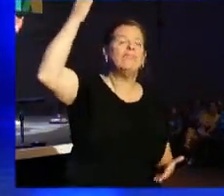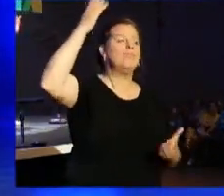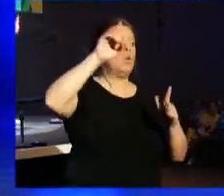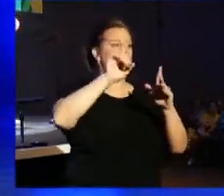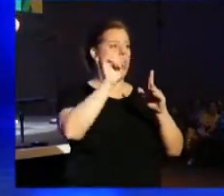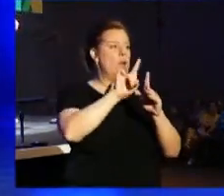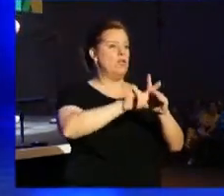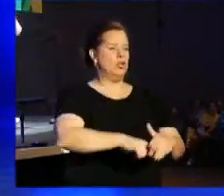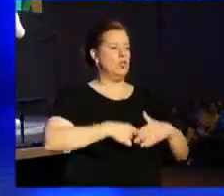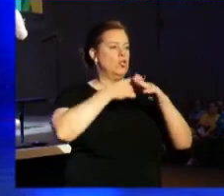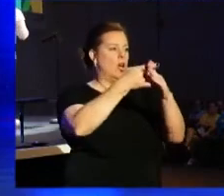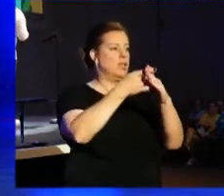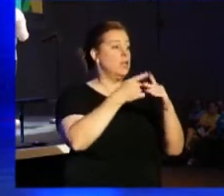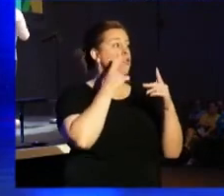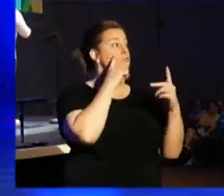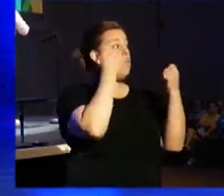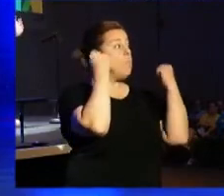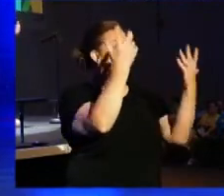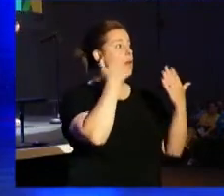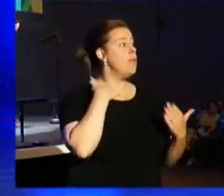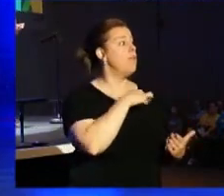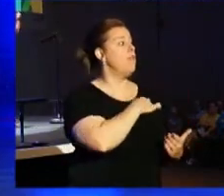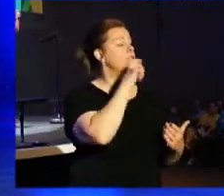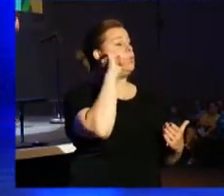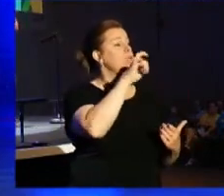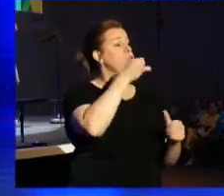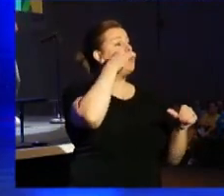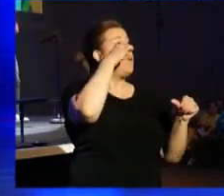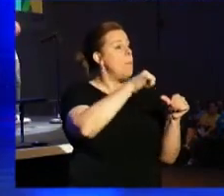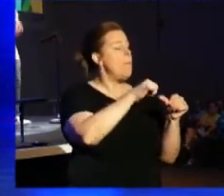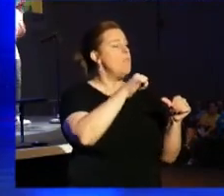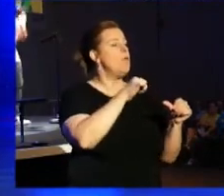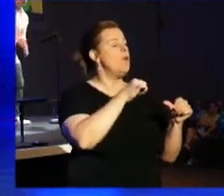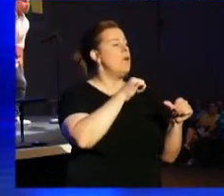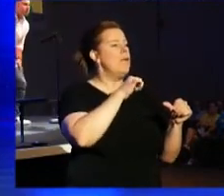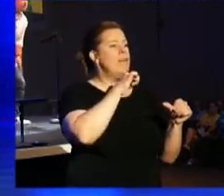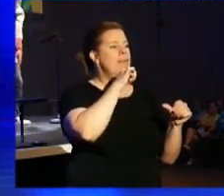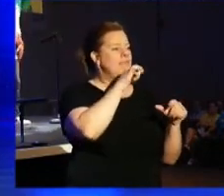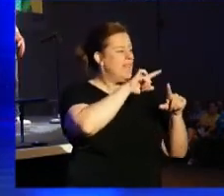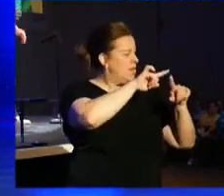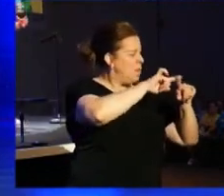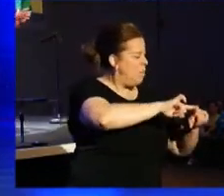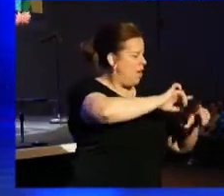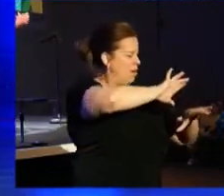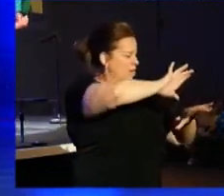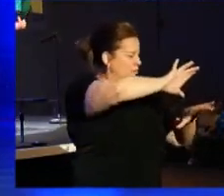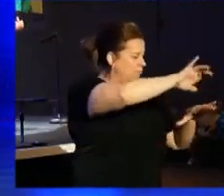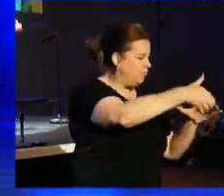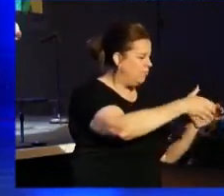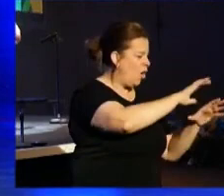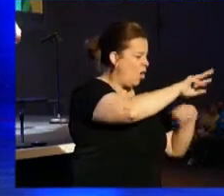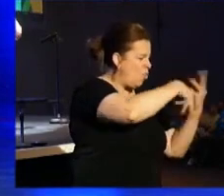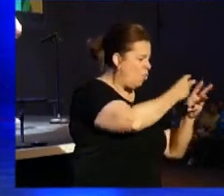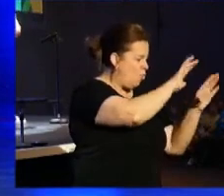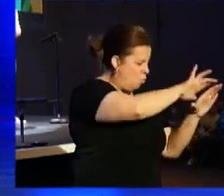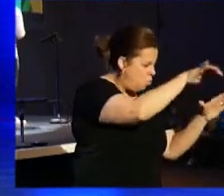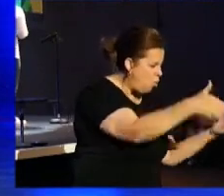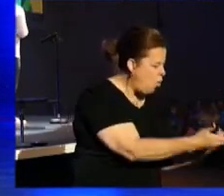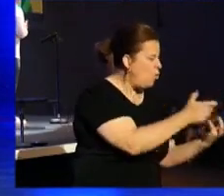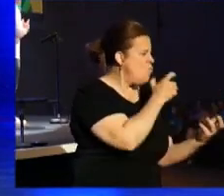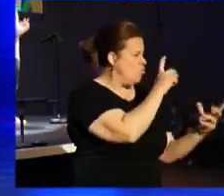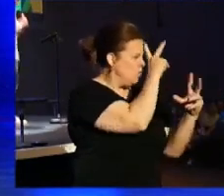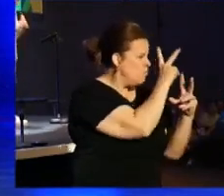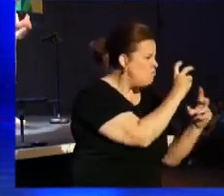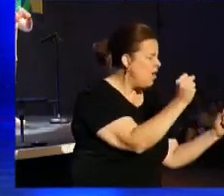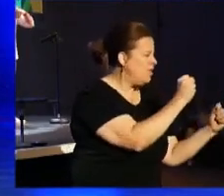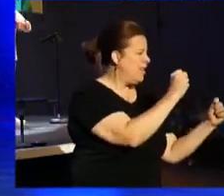many of us, we just need to remember that our kindness isn't dependent on the world. It's not dependent on who's in office. It's not